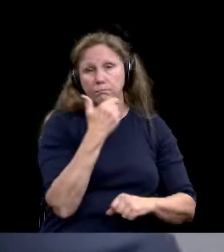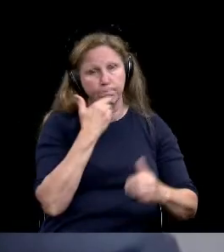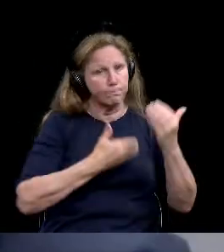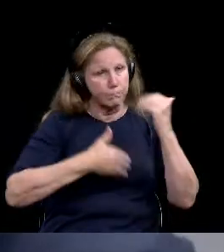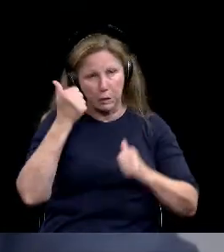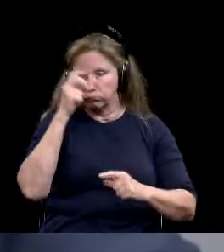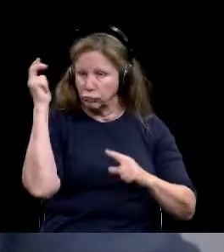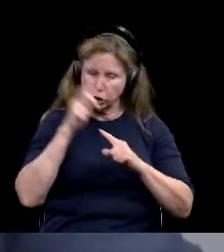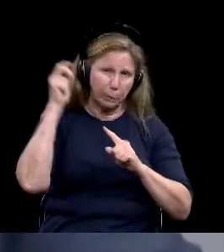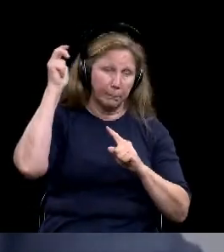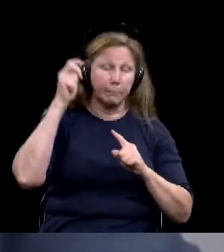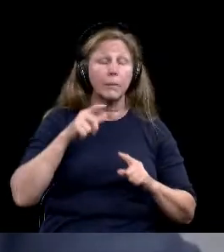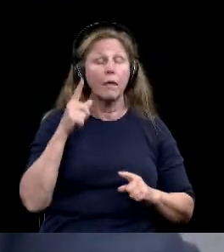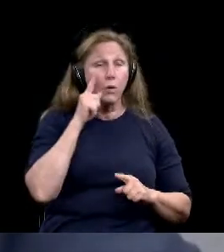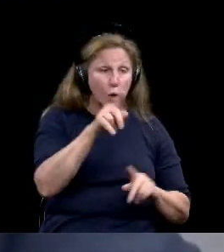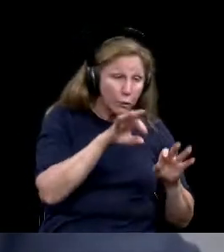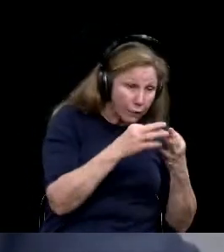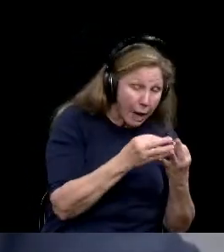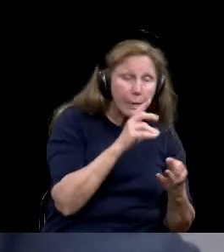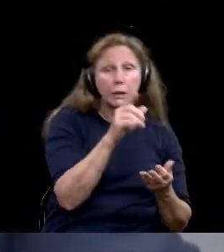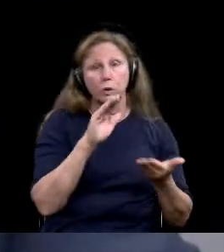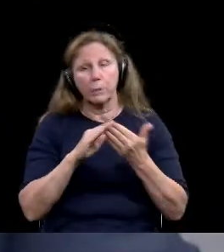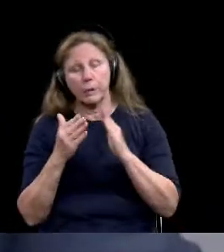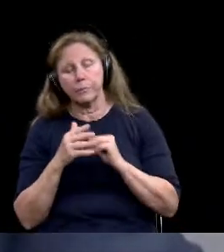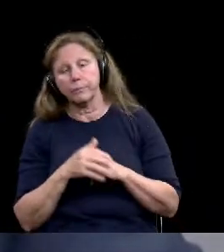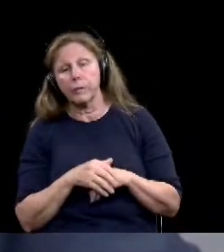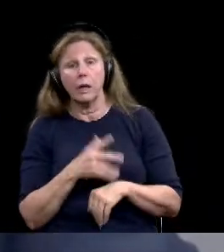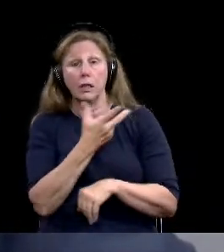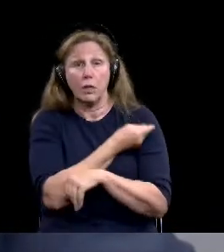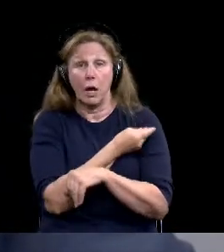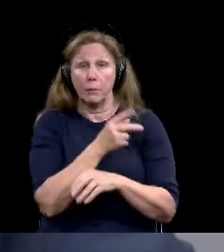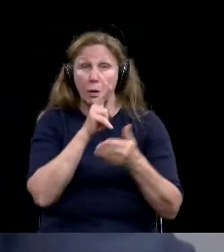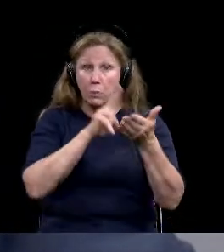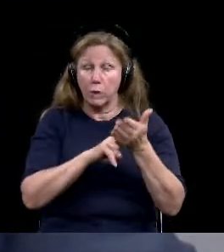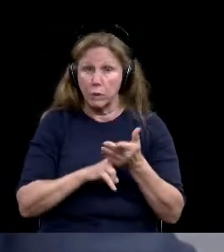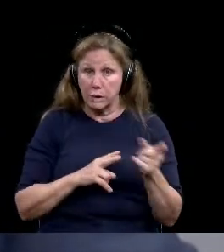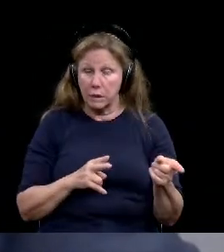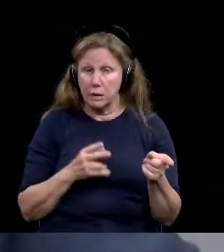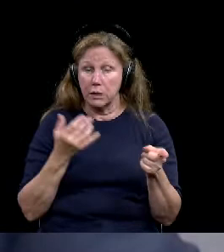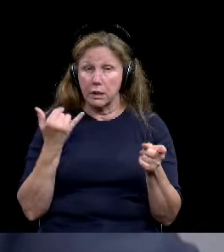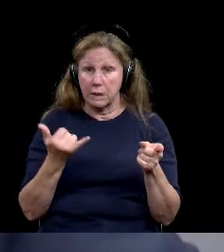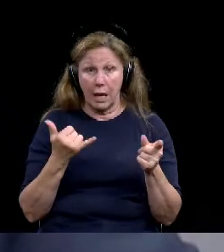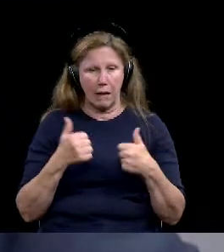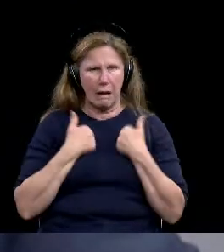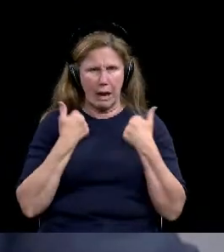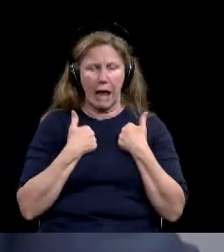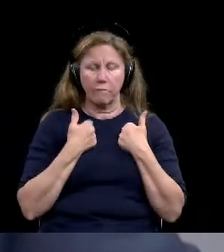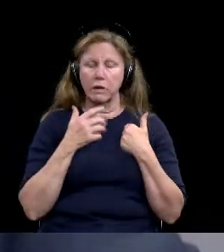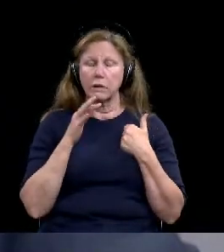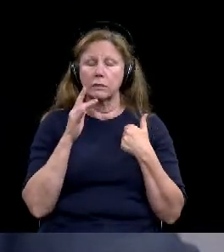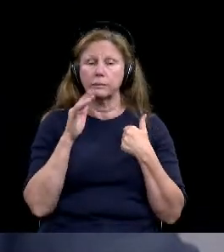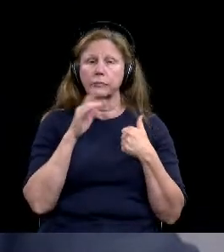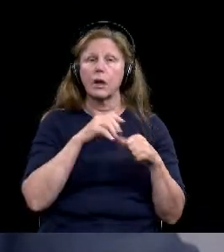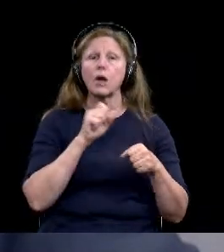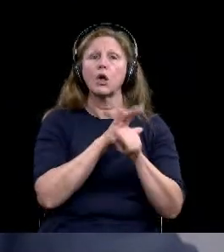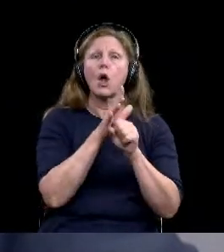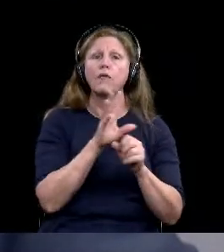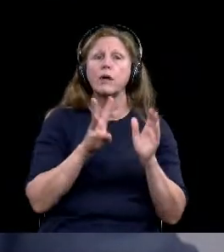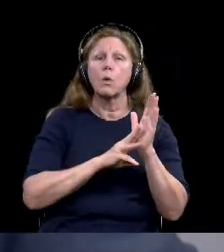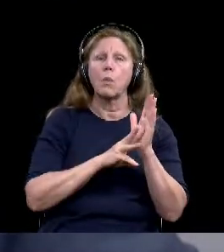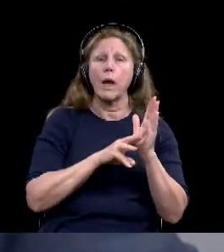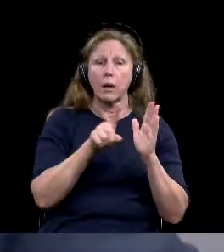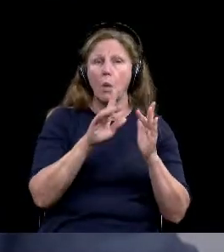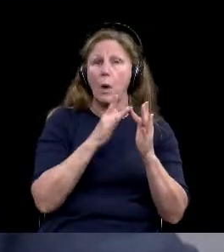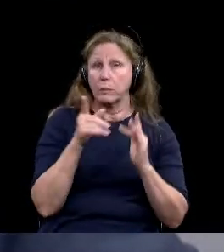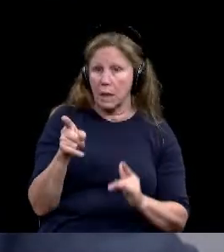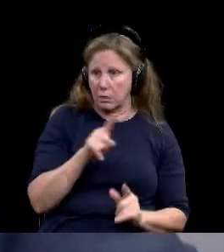COVID Waco website. There is no more wait list for the McLennan County Public Health